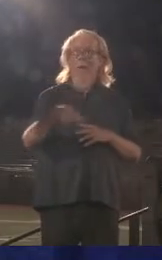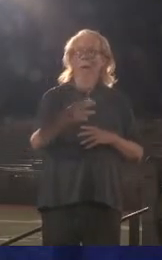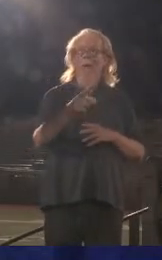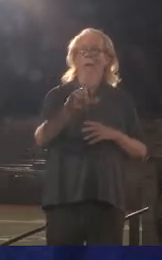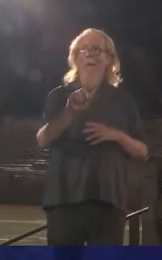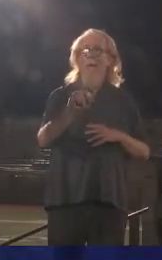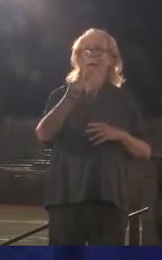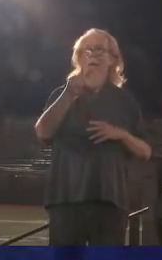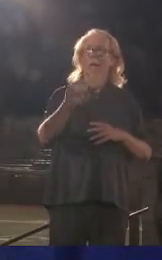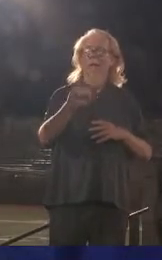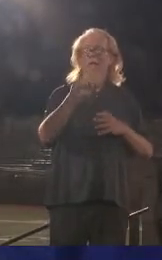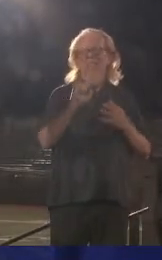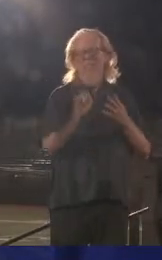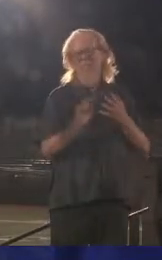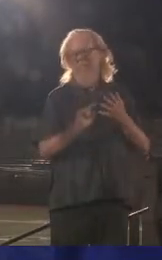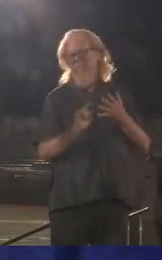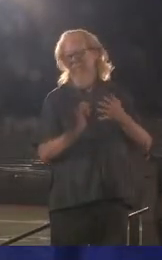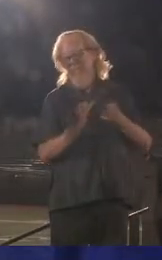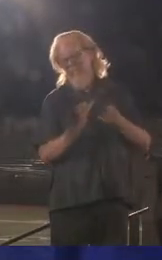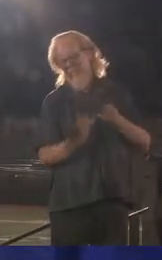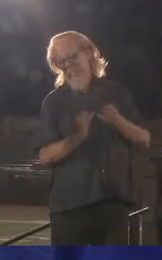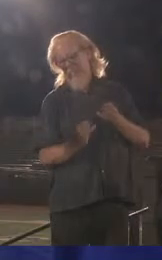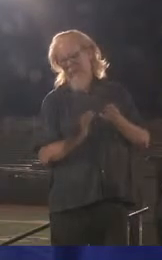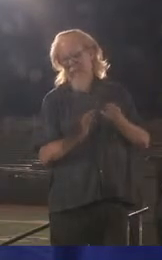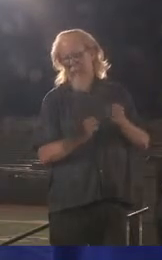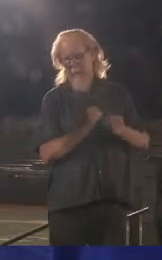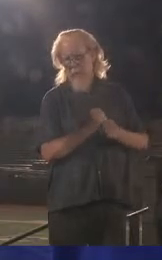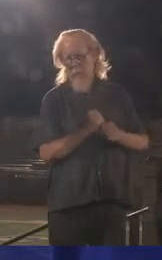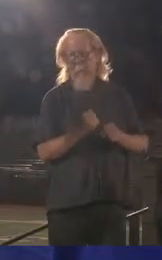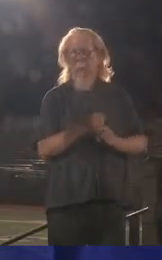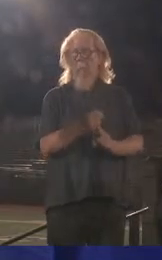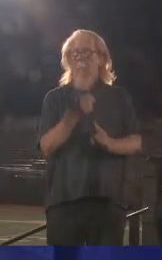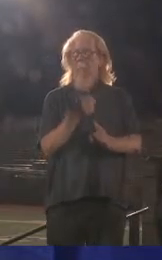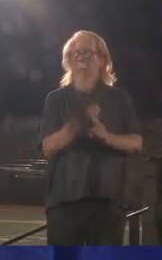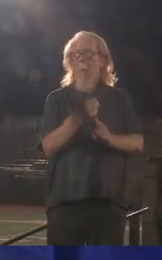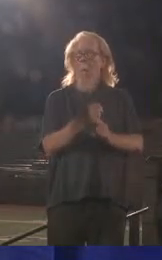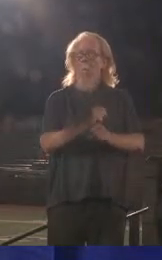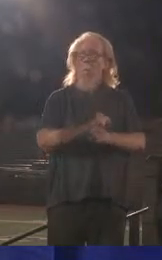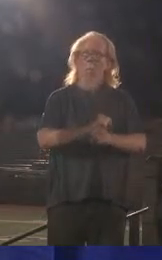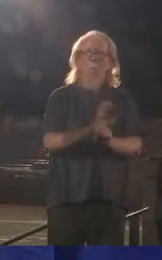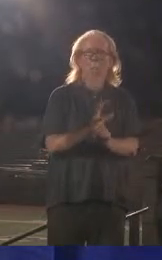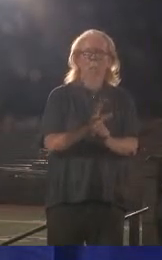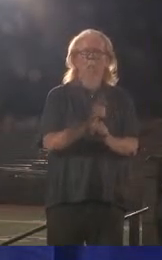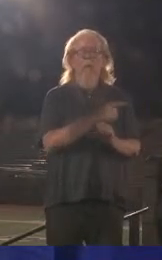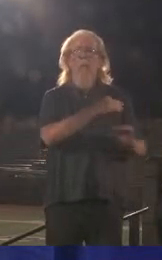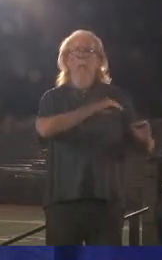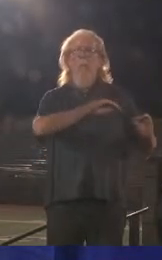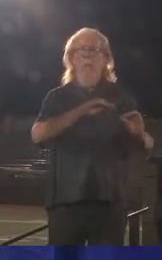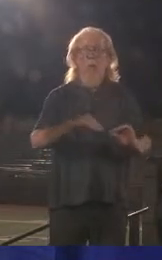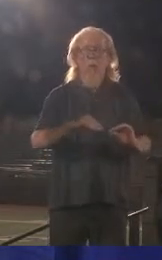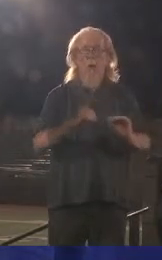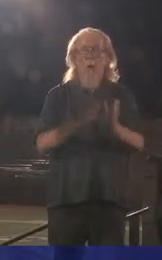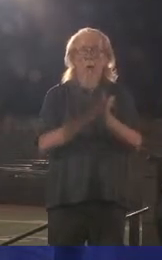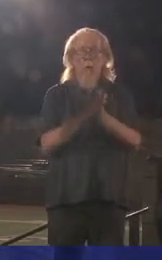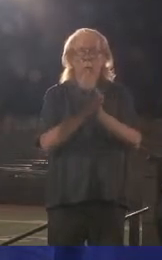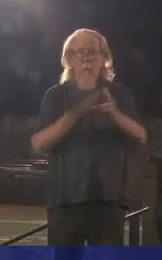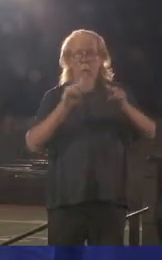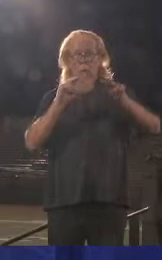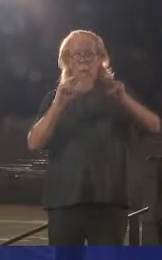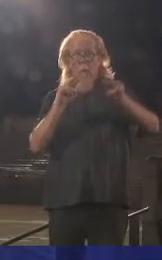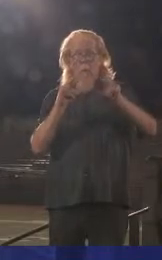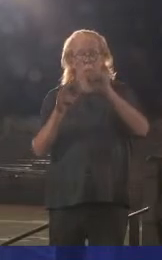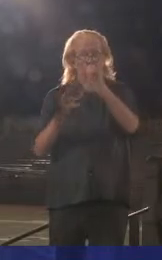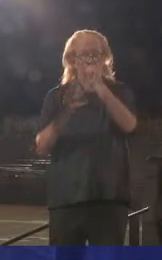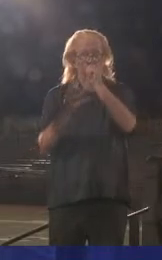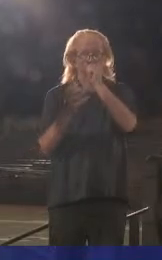grade, just as the pandemic approached. Moving to Highlands, Nalania had aspirations of joining the